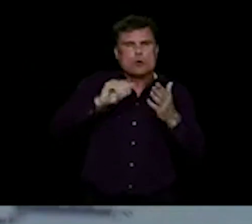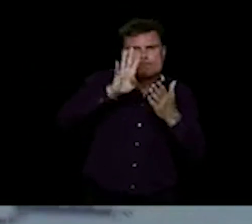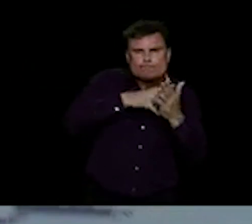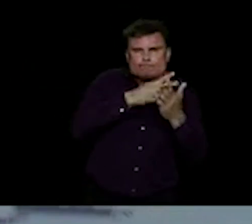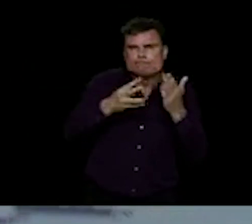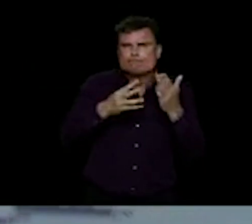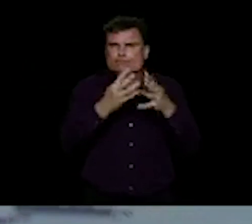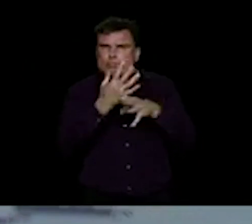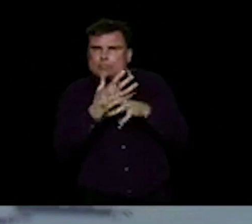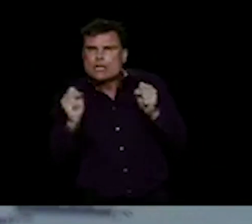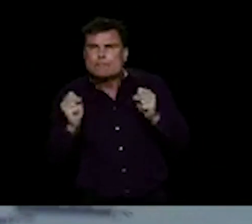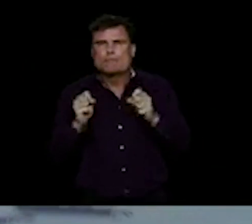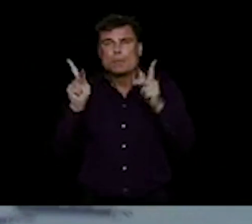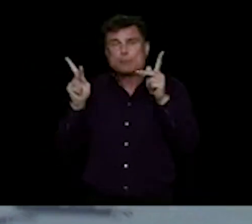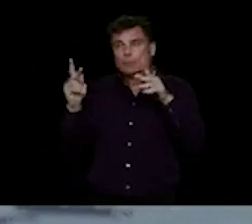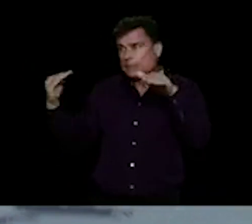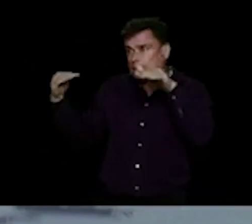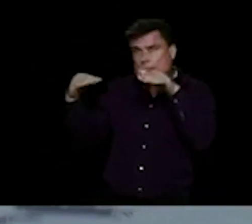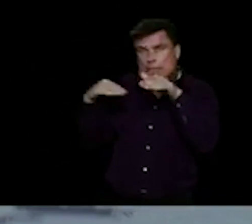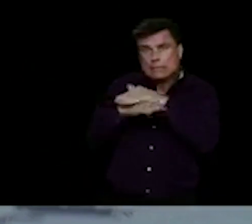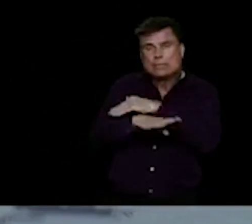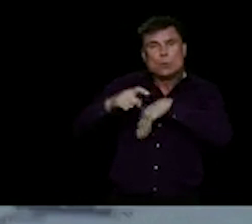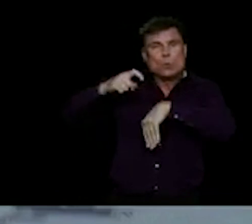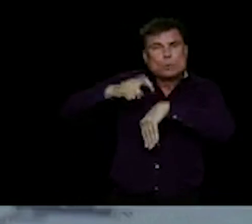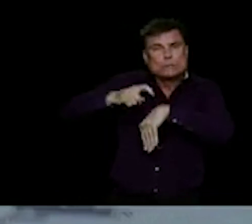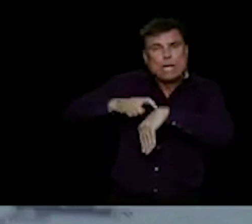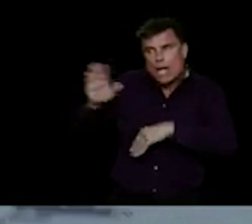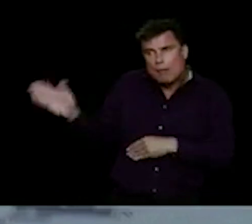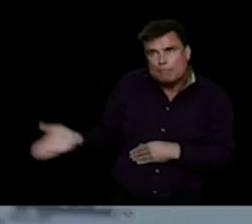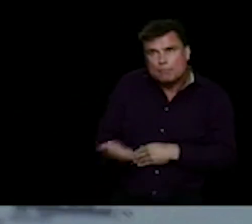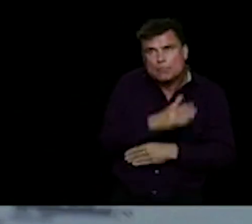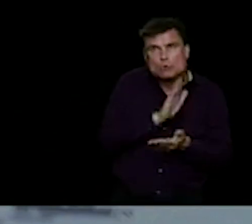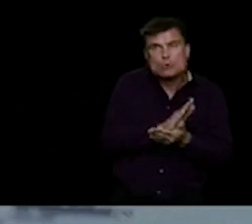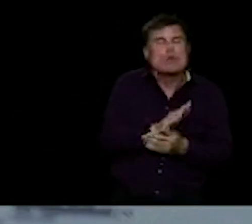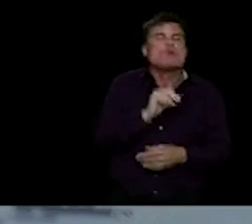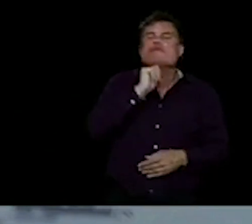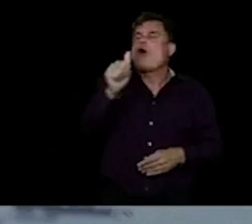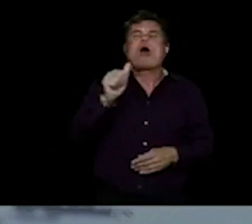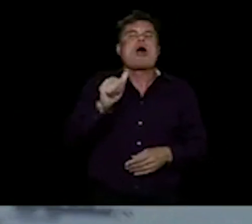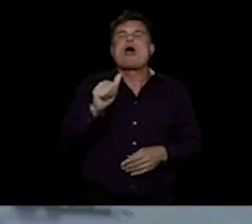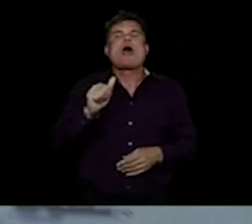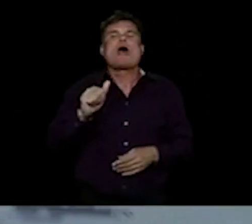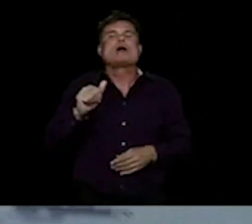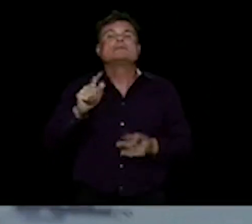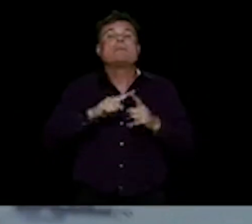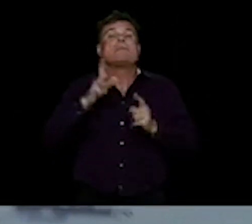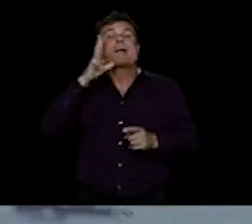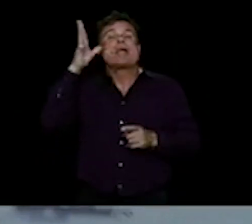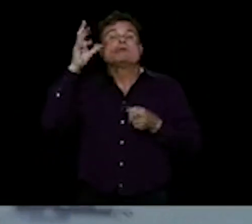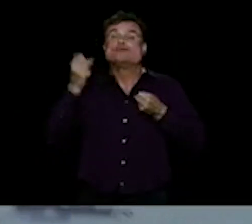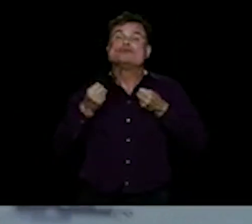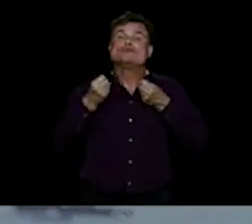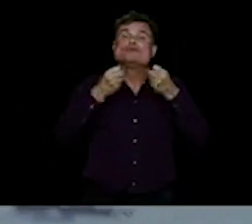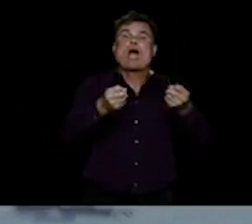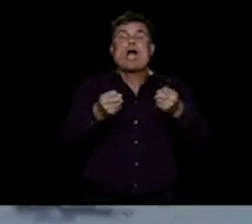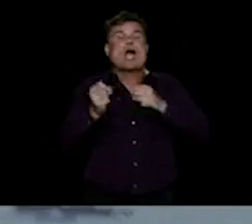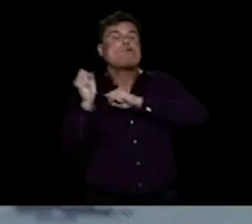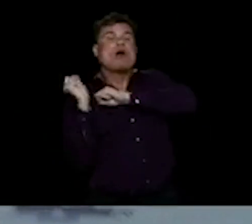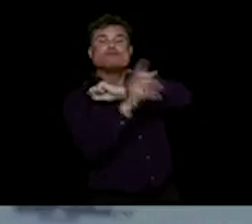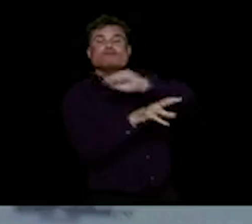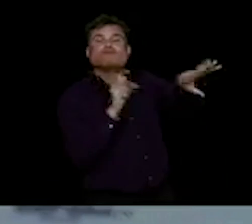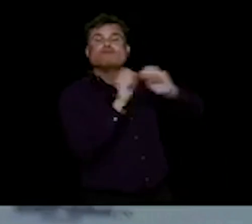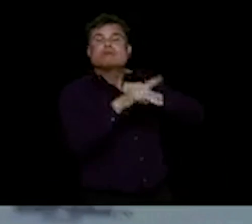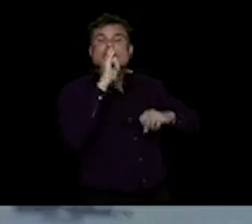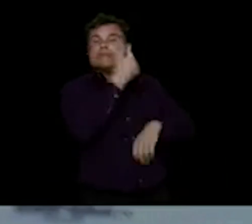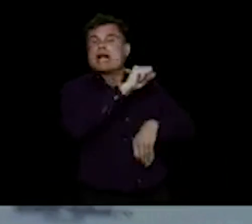can maintain distances in those situations. And some of the outbreaks that we've seen in the States and in Israel, for example, there